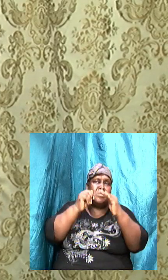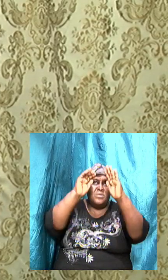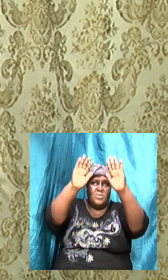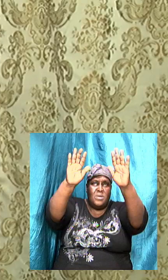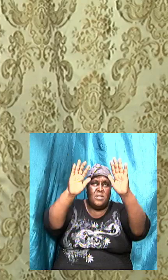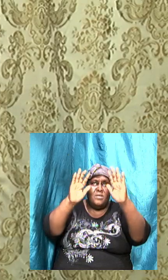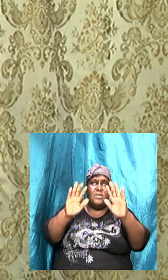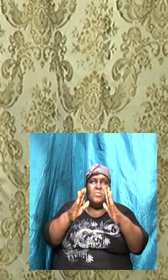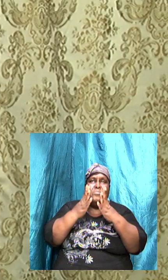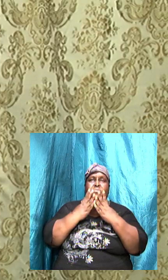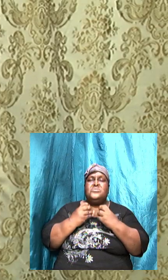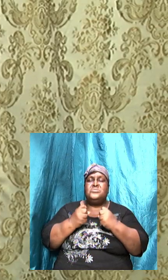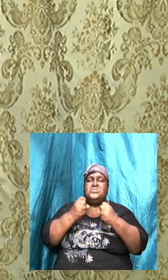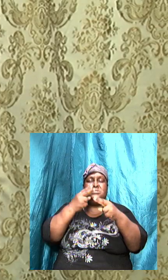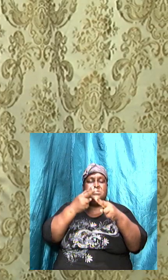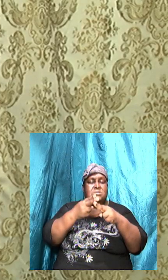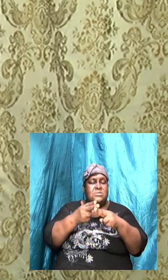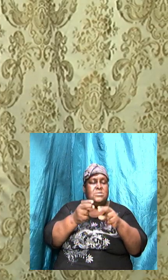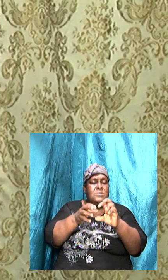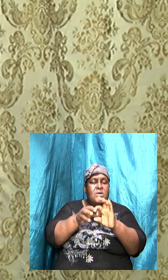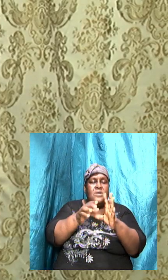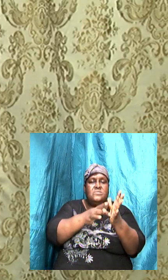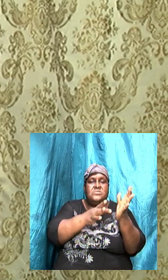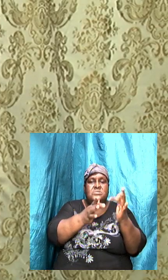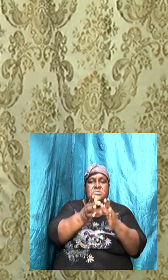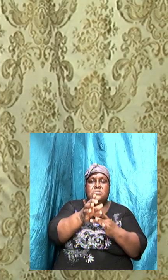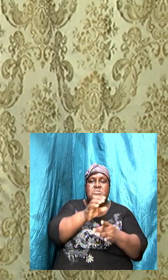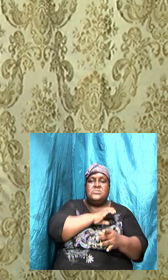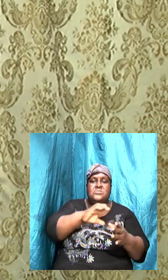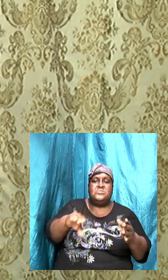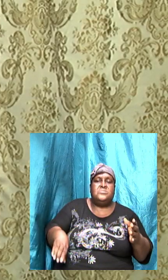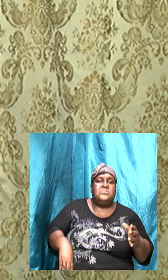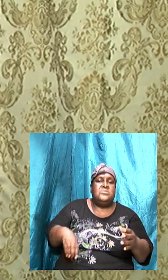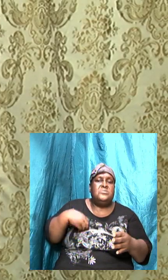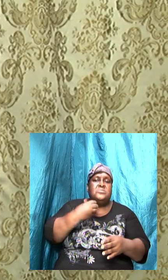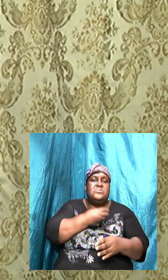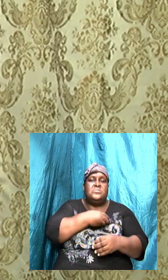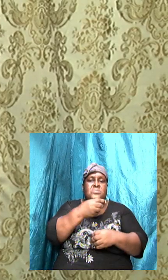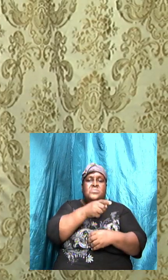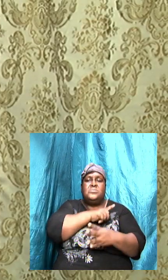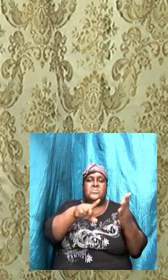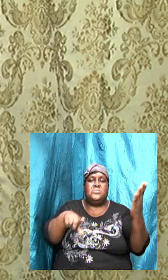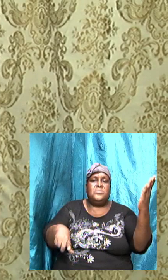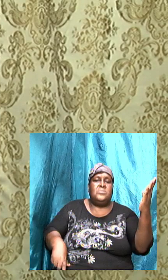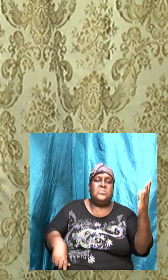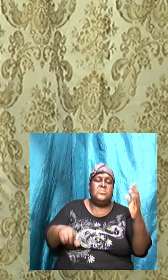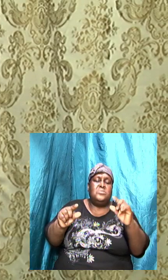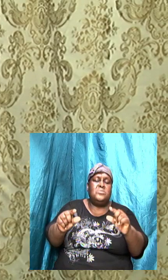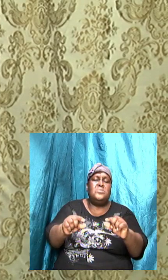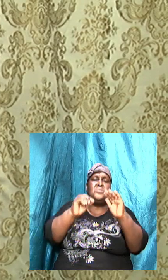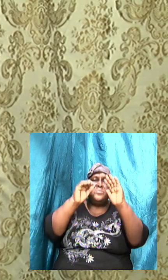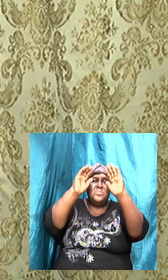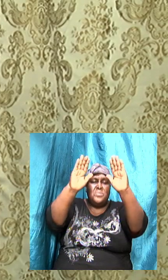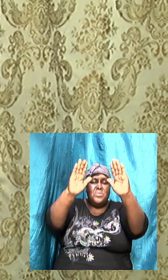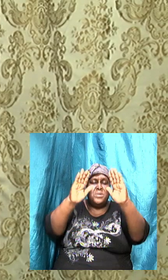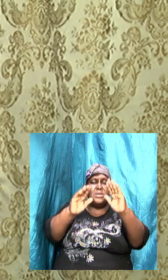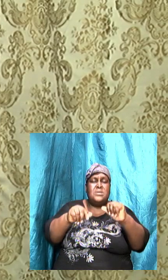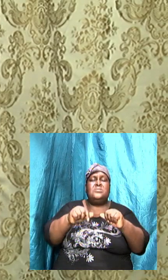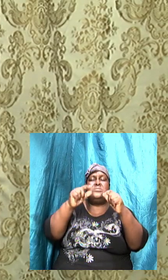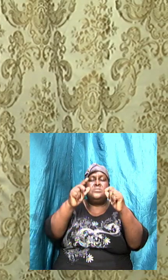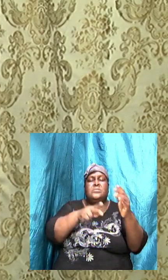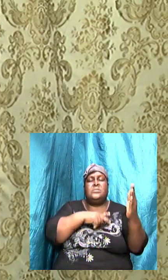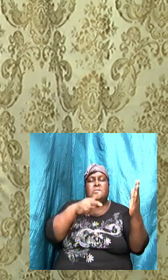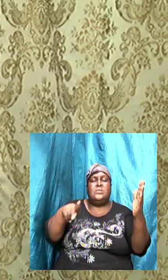name of our Lord and Savior Jesus Christ, our great King, who is coming back for us